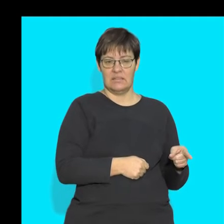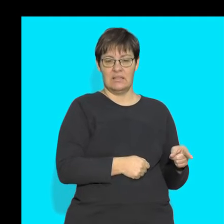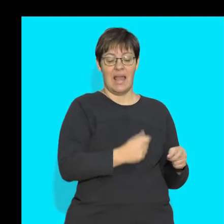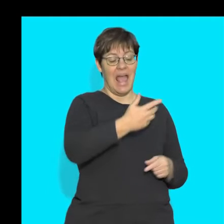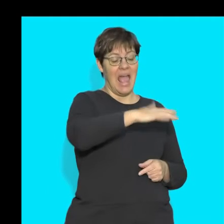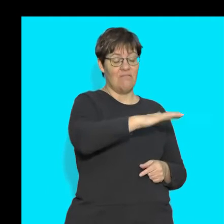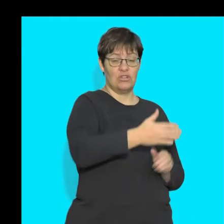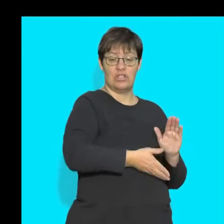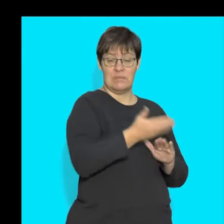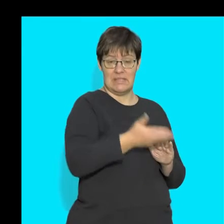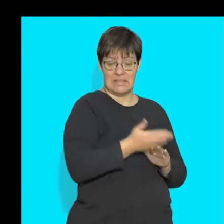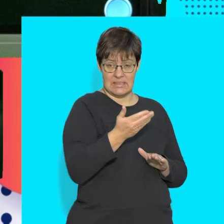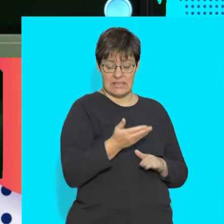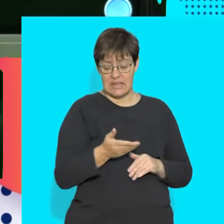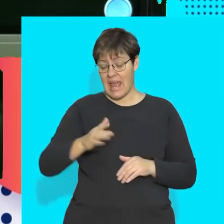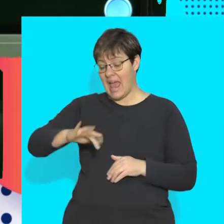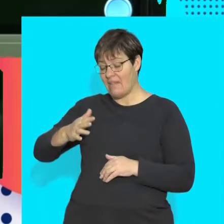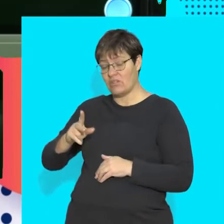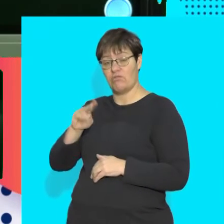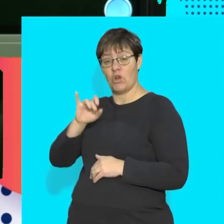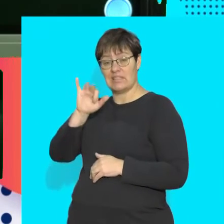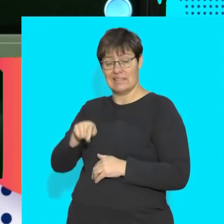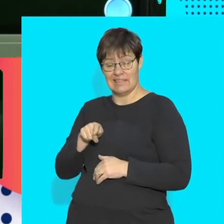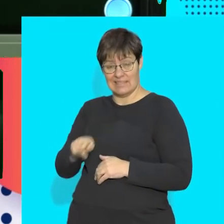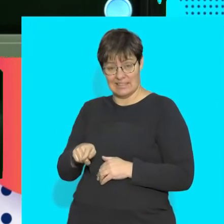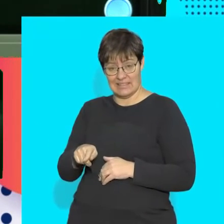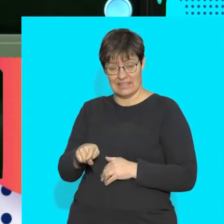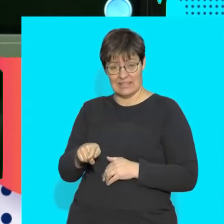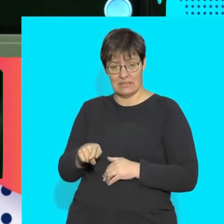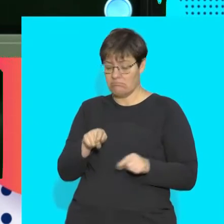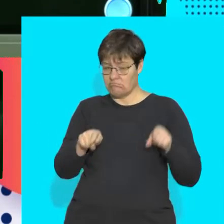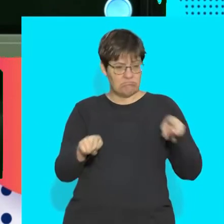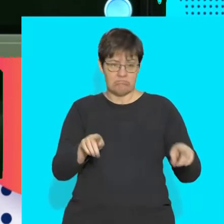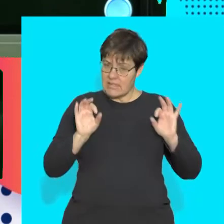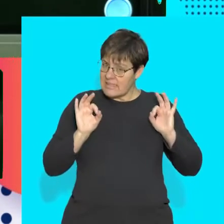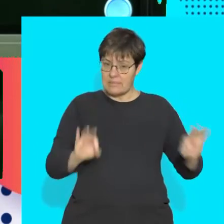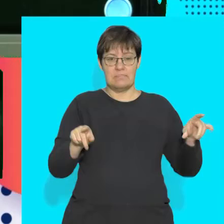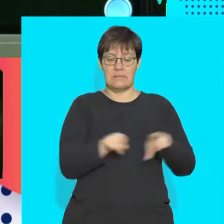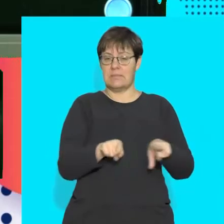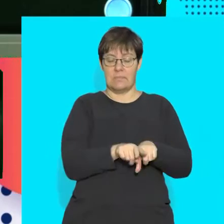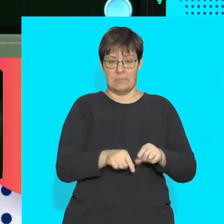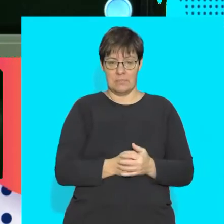average speed and average velocity in this case is exactly the same.